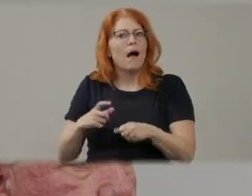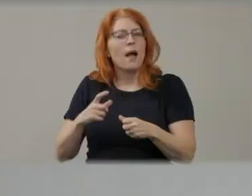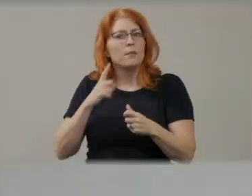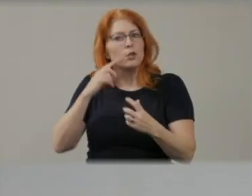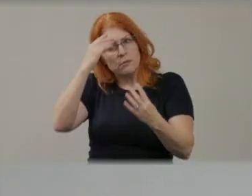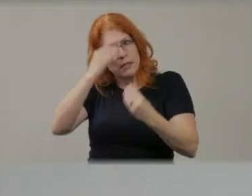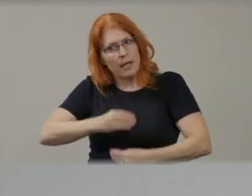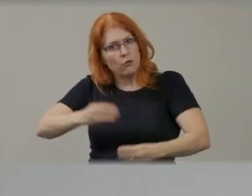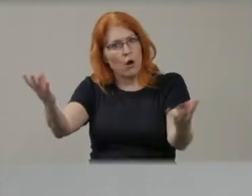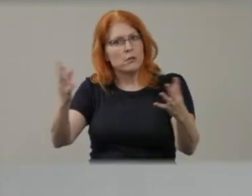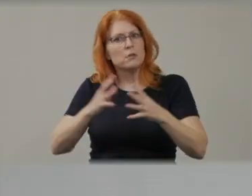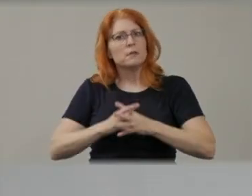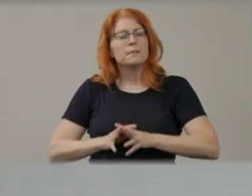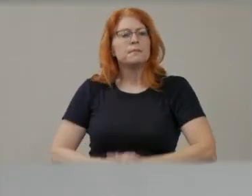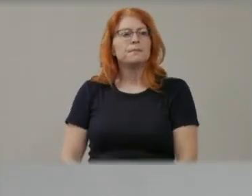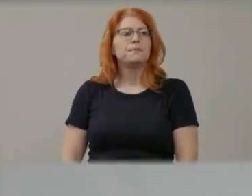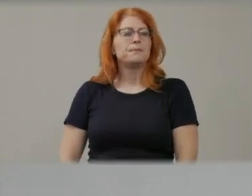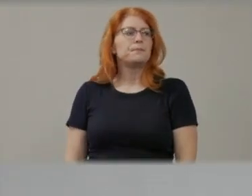across.